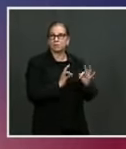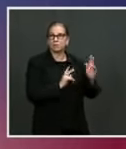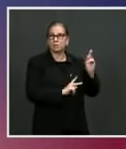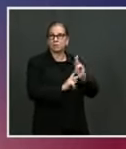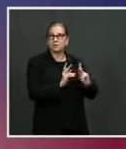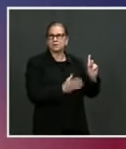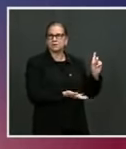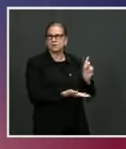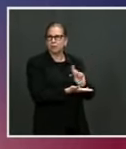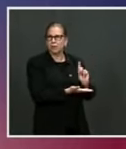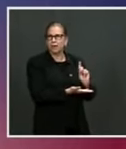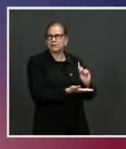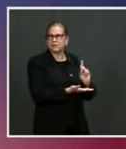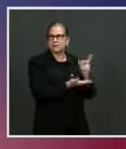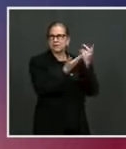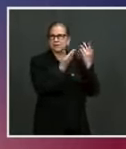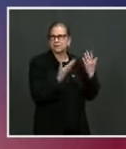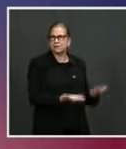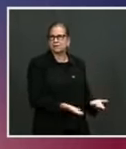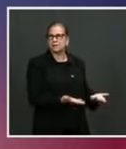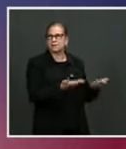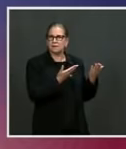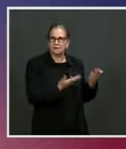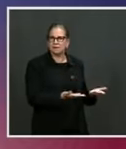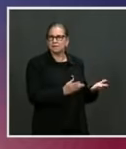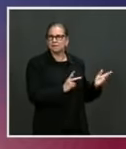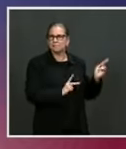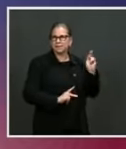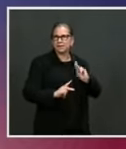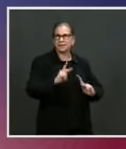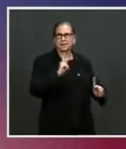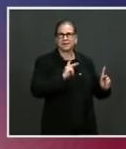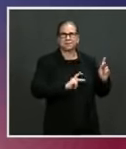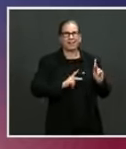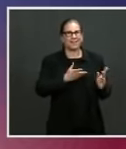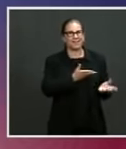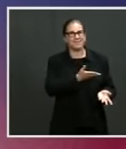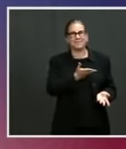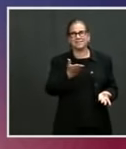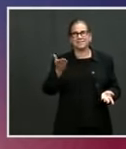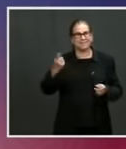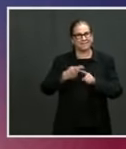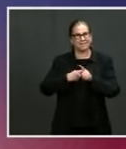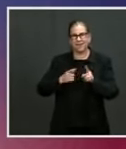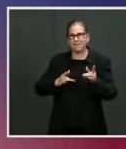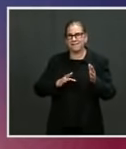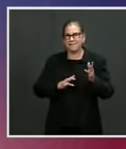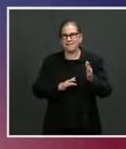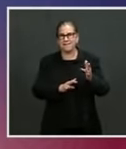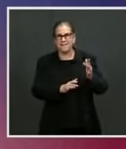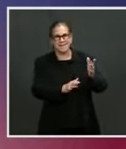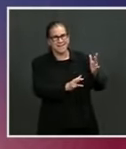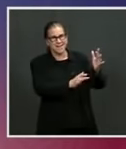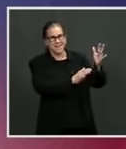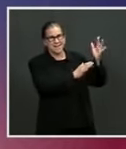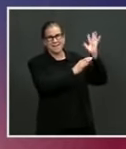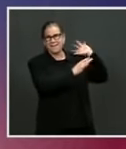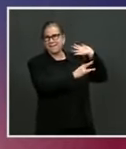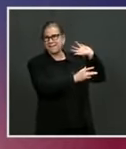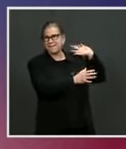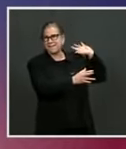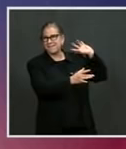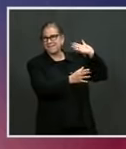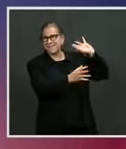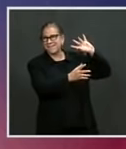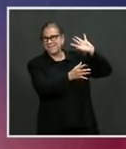The lives of billions from antiquity to our own hour have been shaped by the battle between aspirations of the